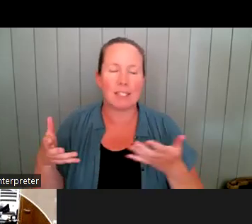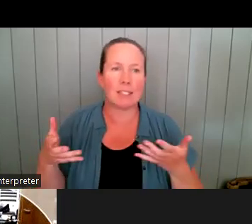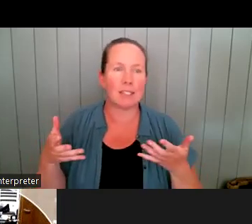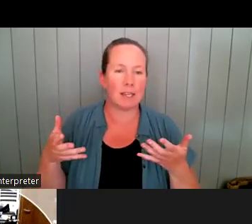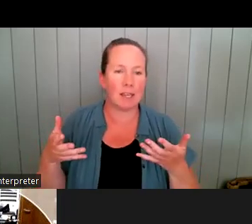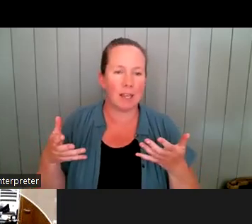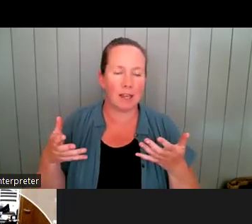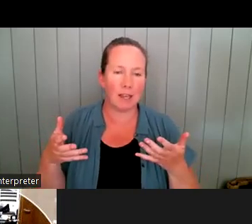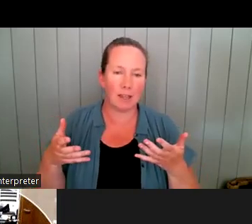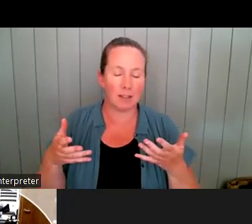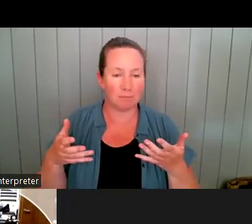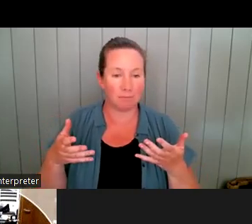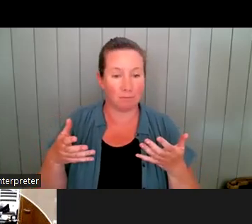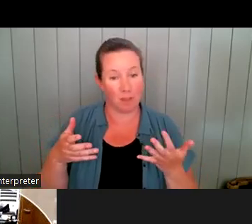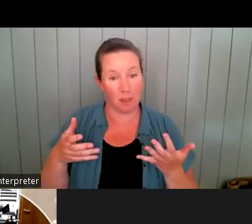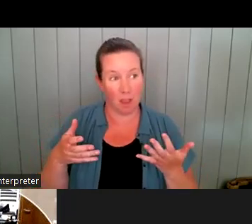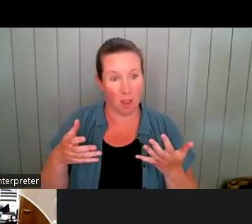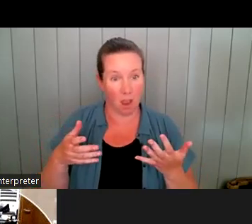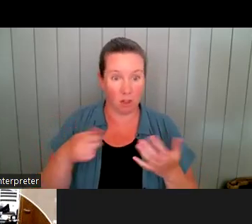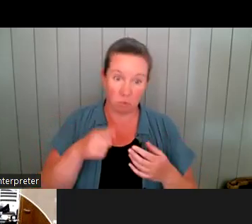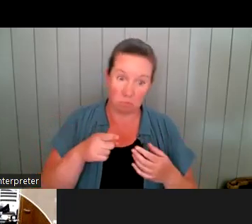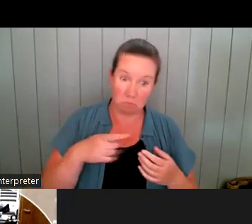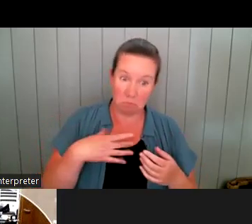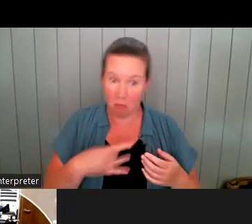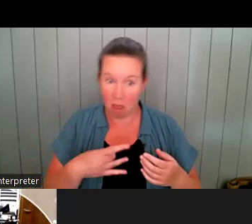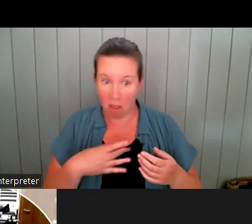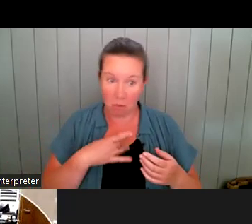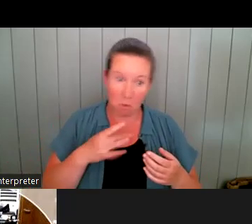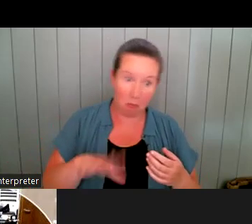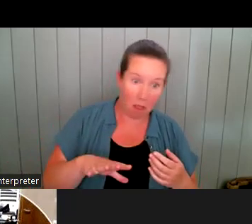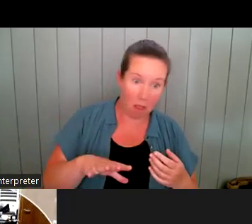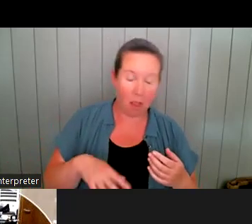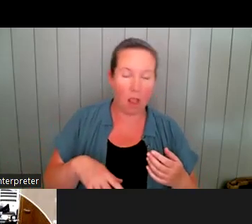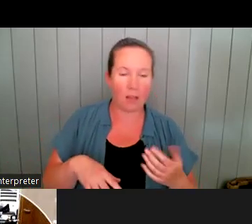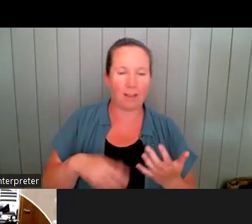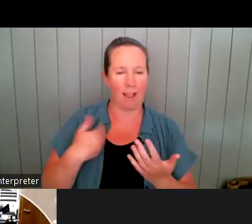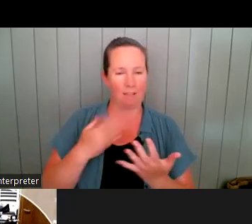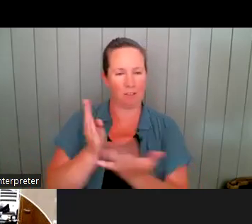the activity is something you strongly dislike,